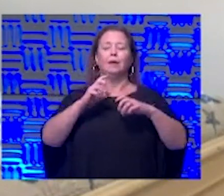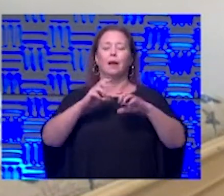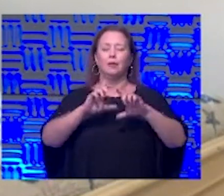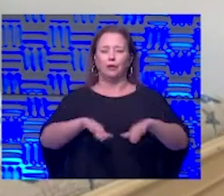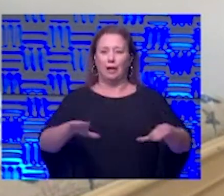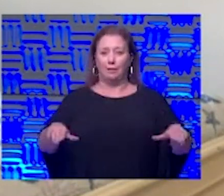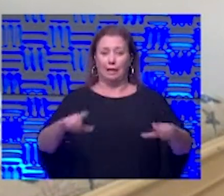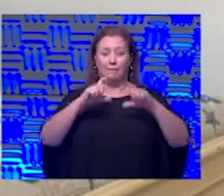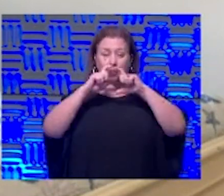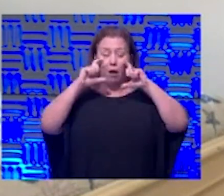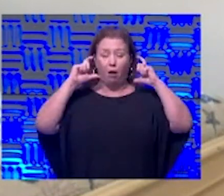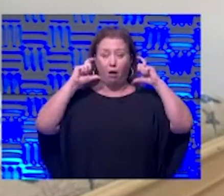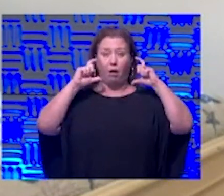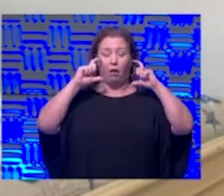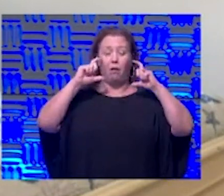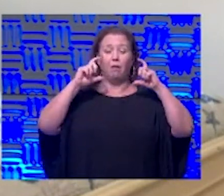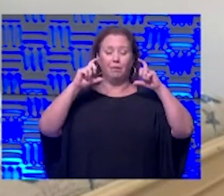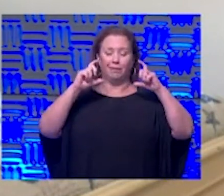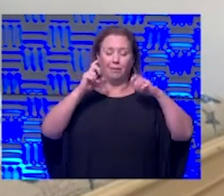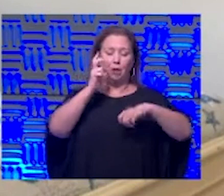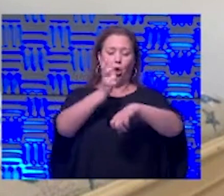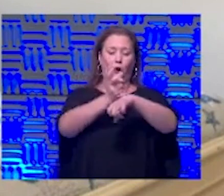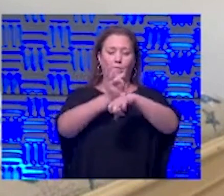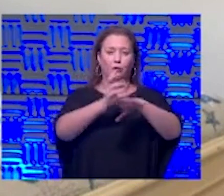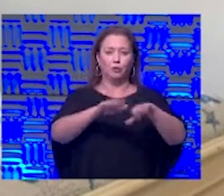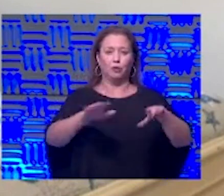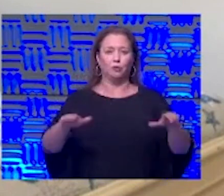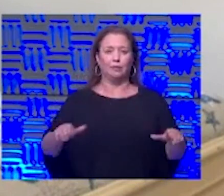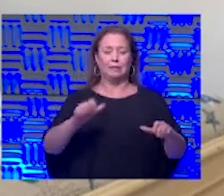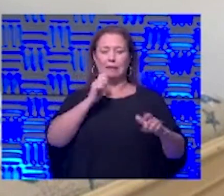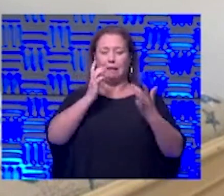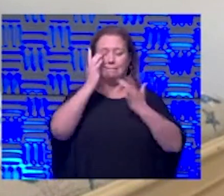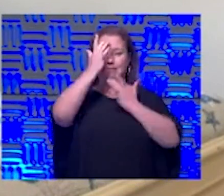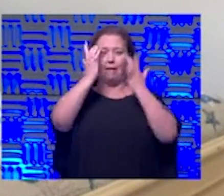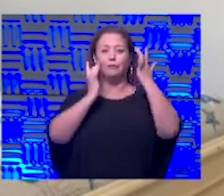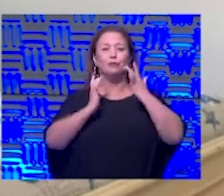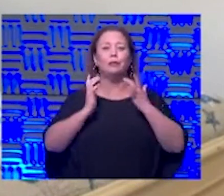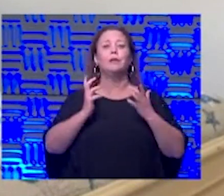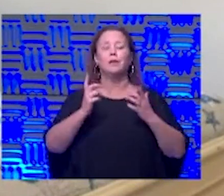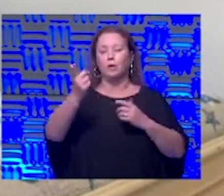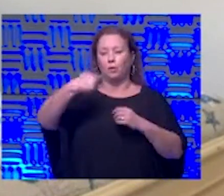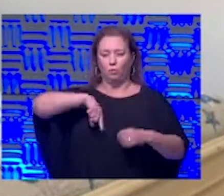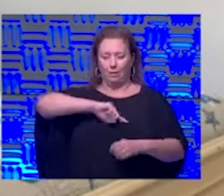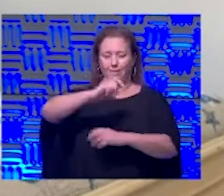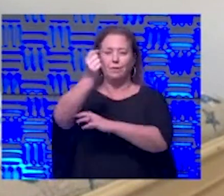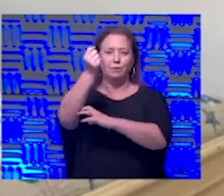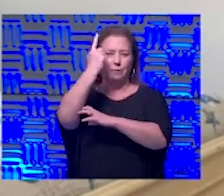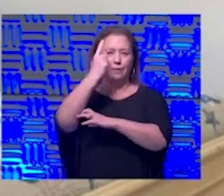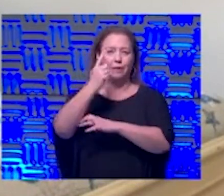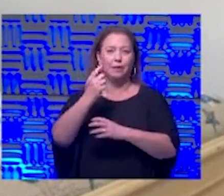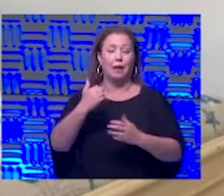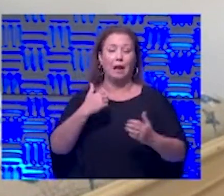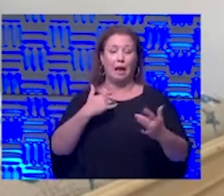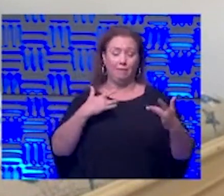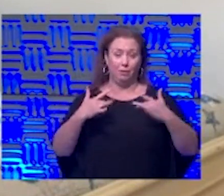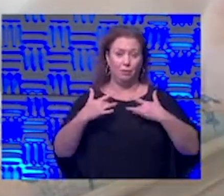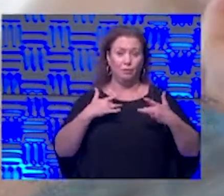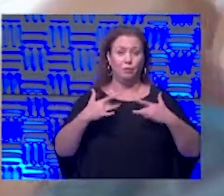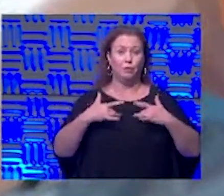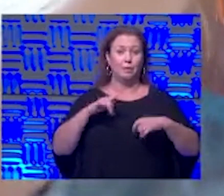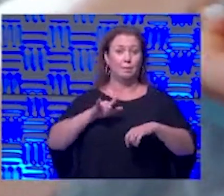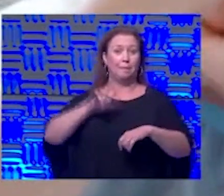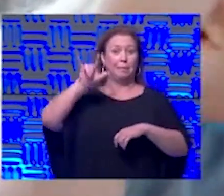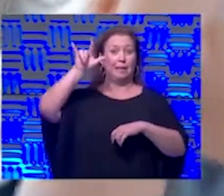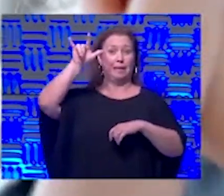it's on, it's going to be difficult for them to avoid touching it. You know, we understand that, and I had concerns that the plane